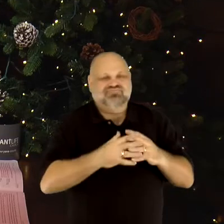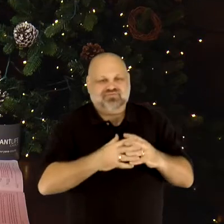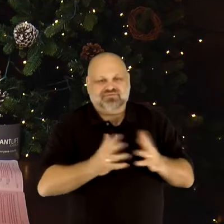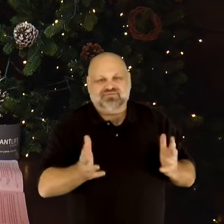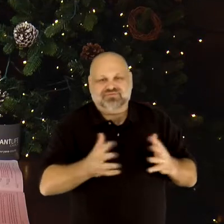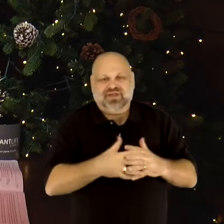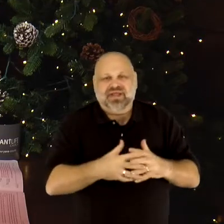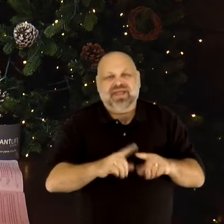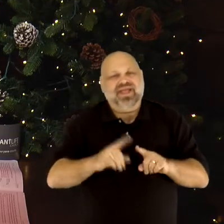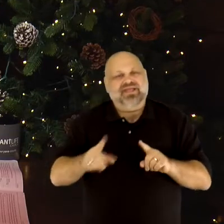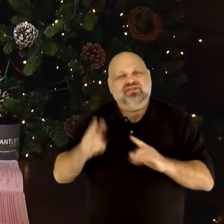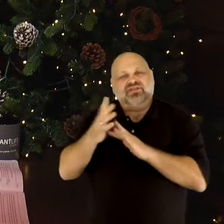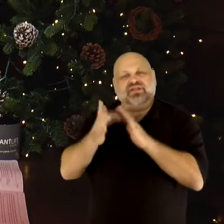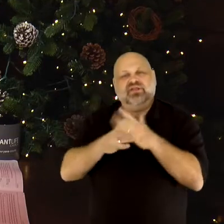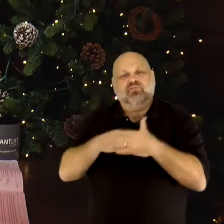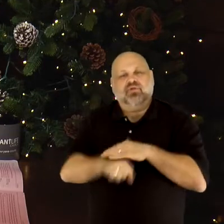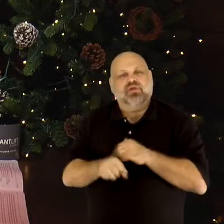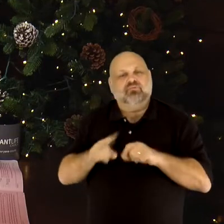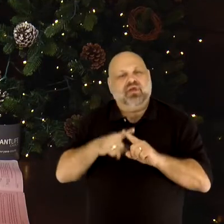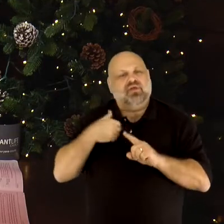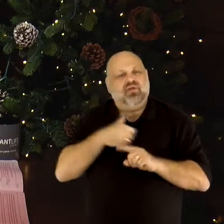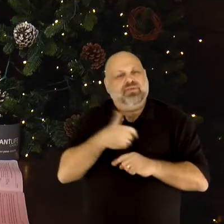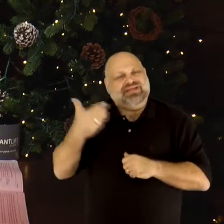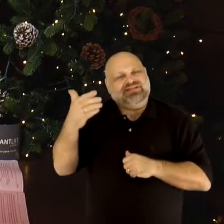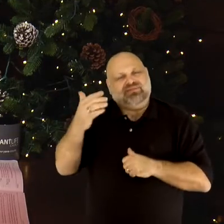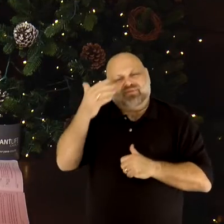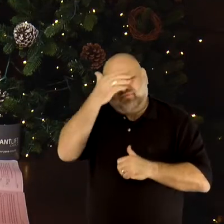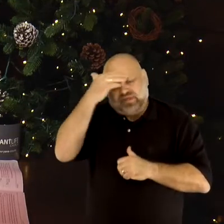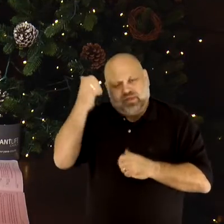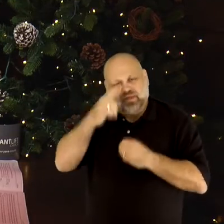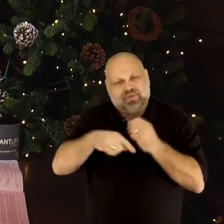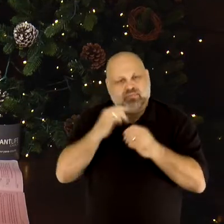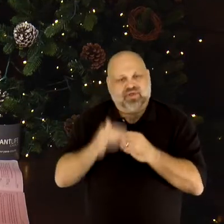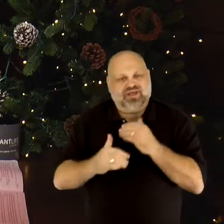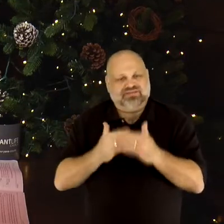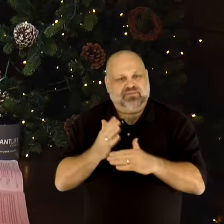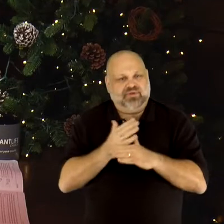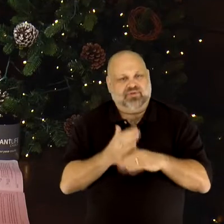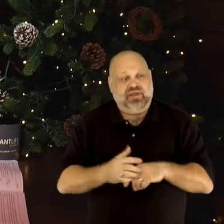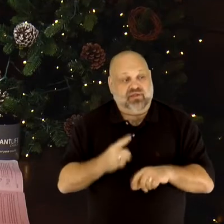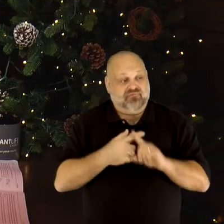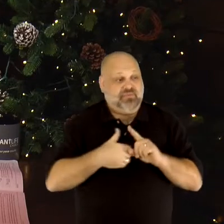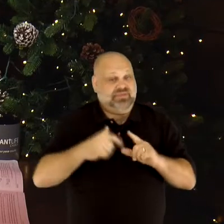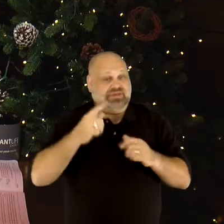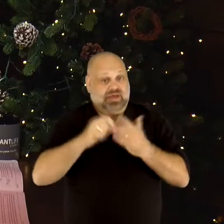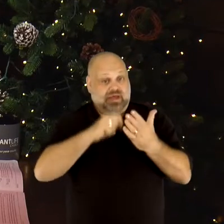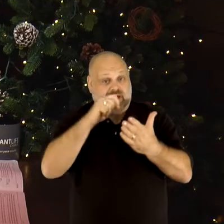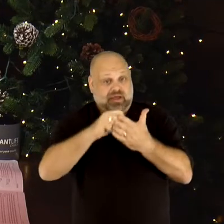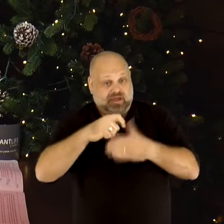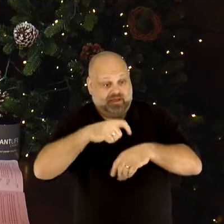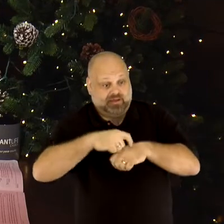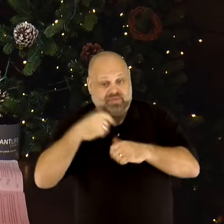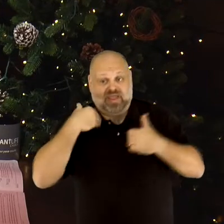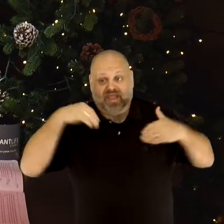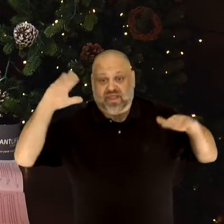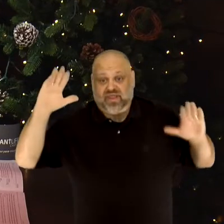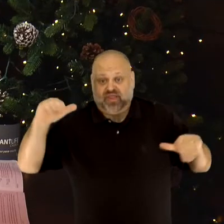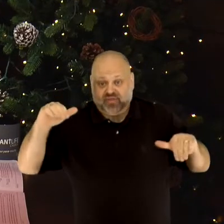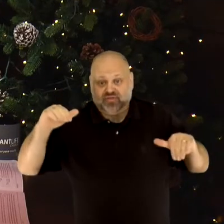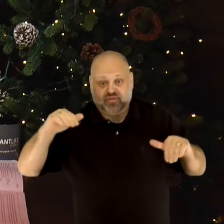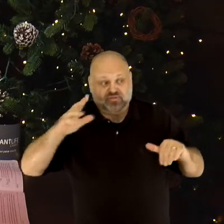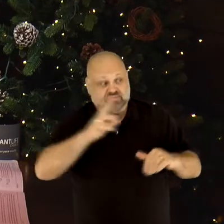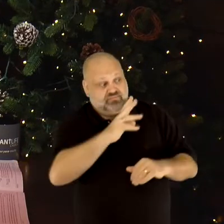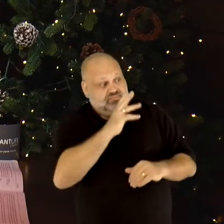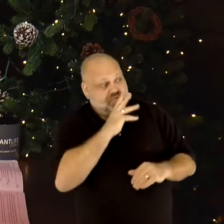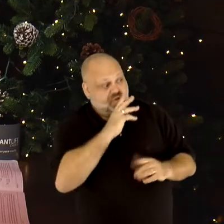we seem to forget about the process in between. From the time the angel spoke to when the Holy Spirit overshadowed